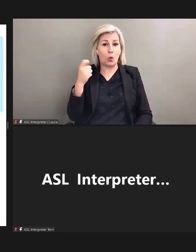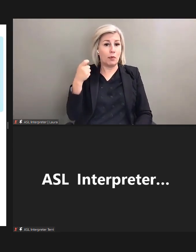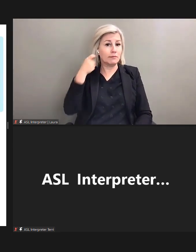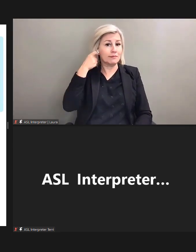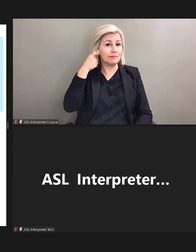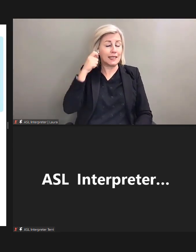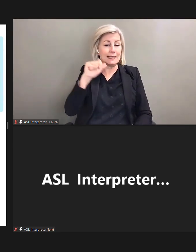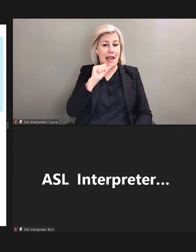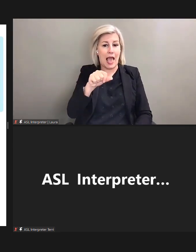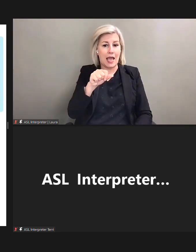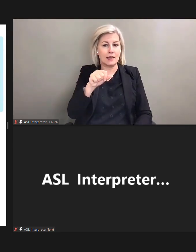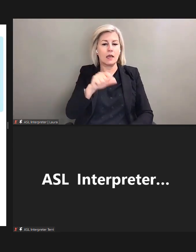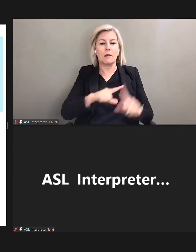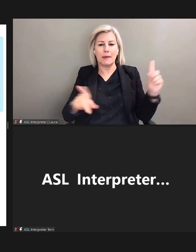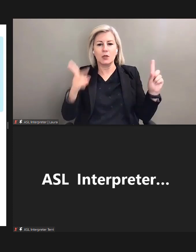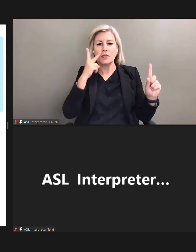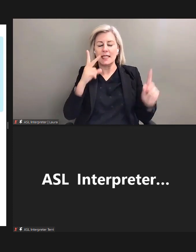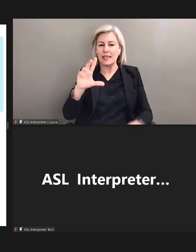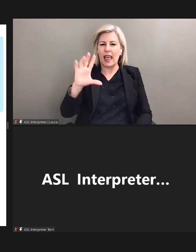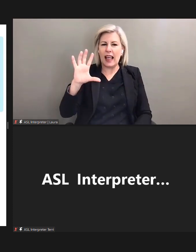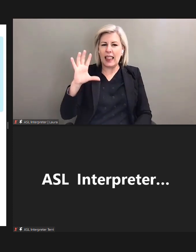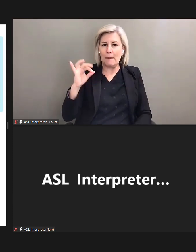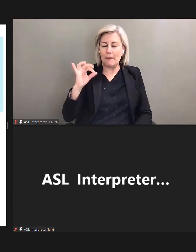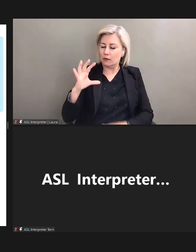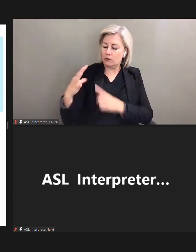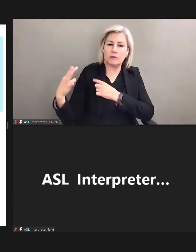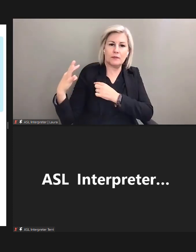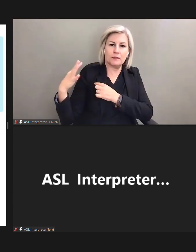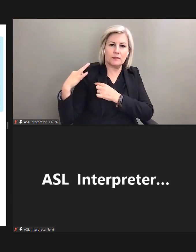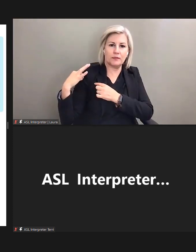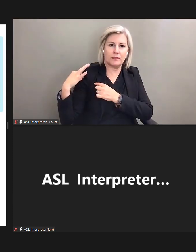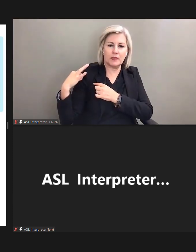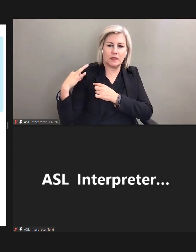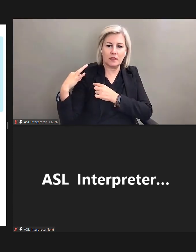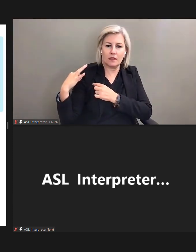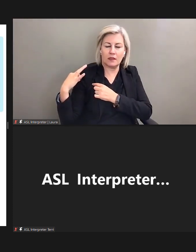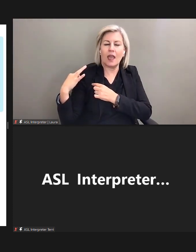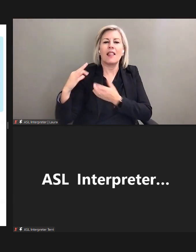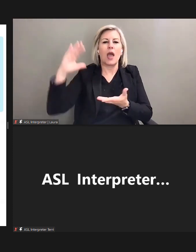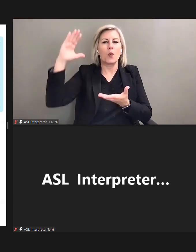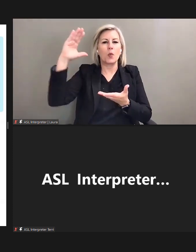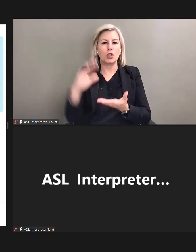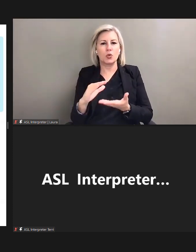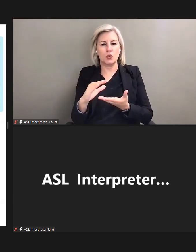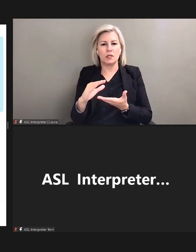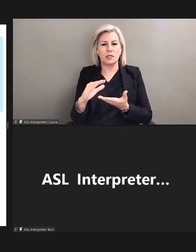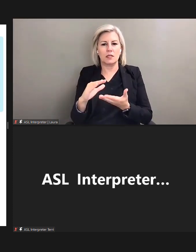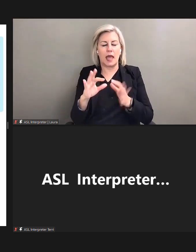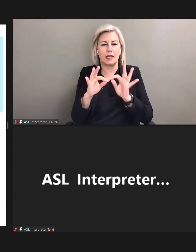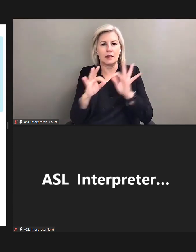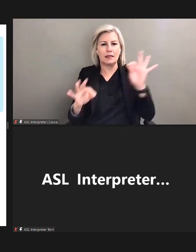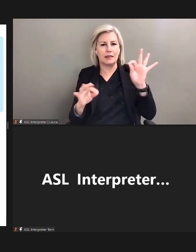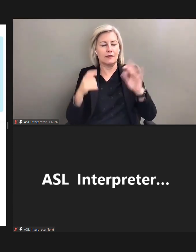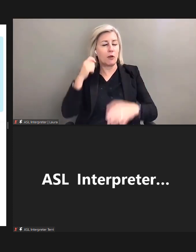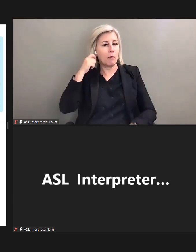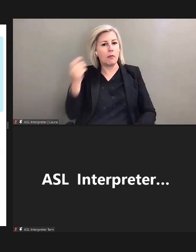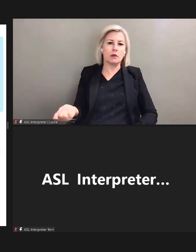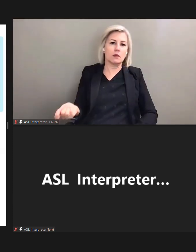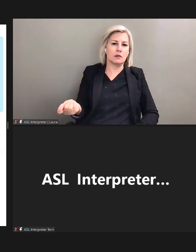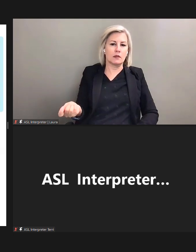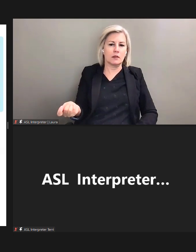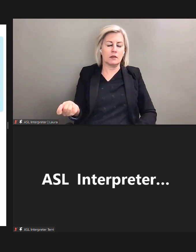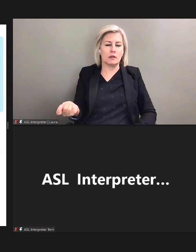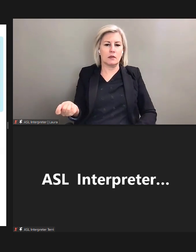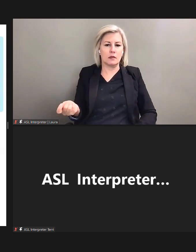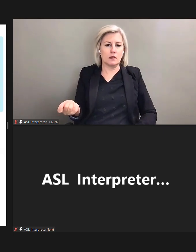ear, but you do see that clip there that is reducing the tension of that cord from pulling